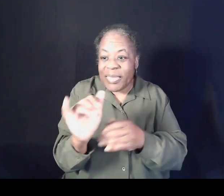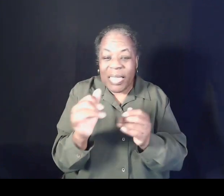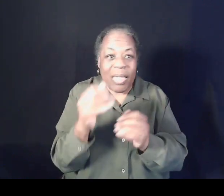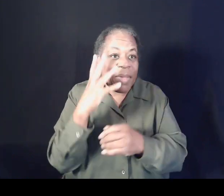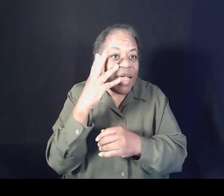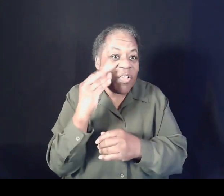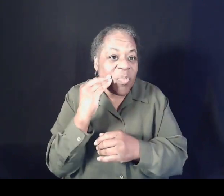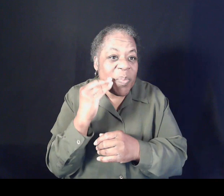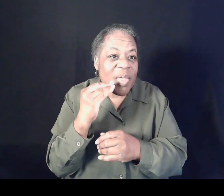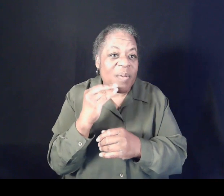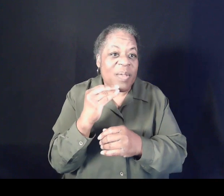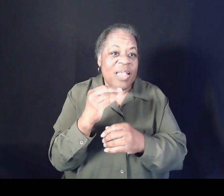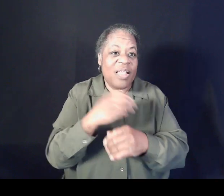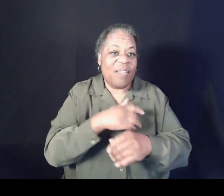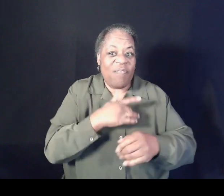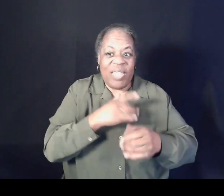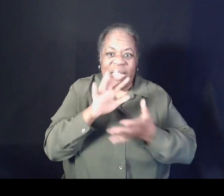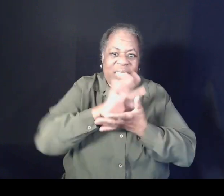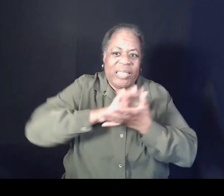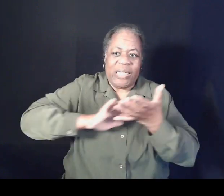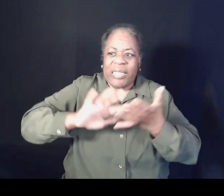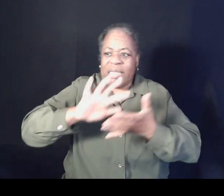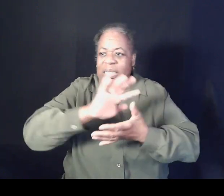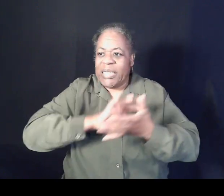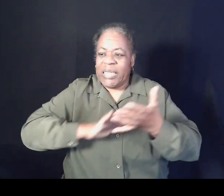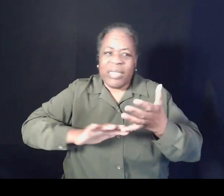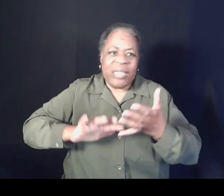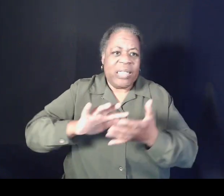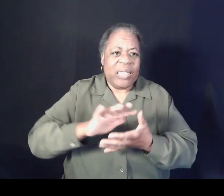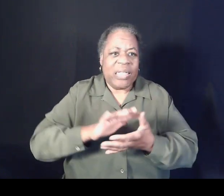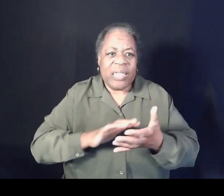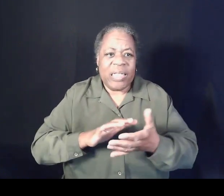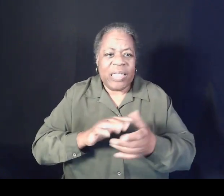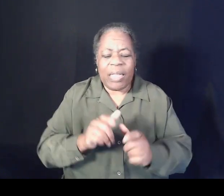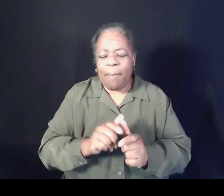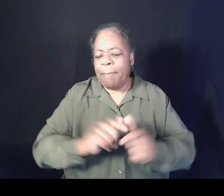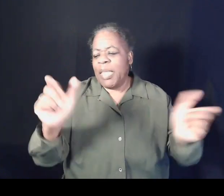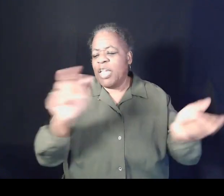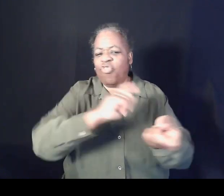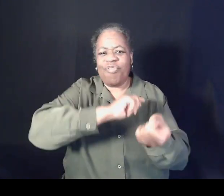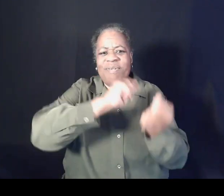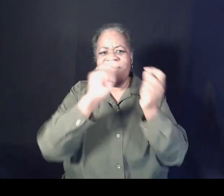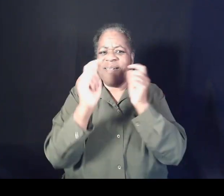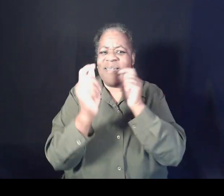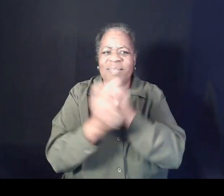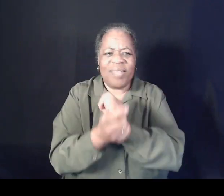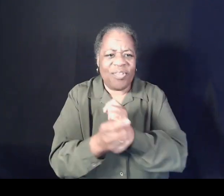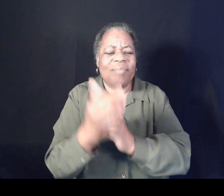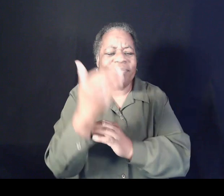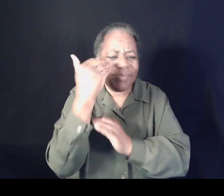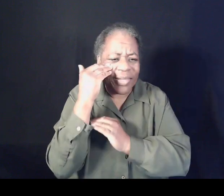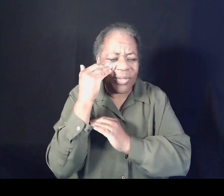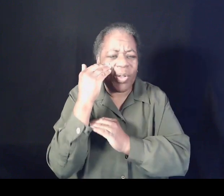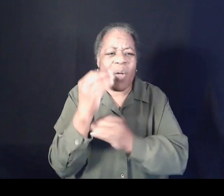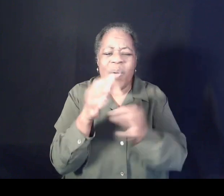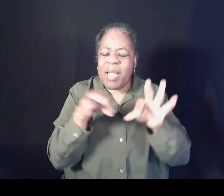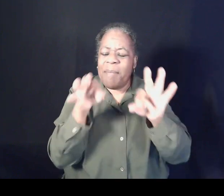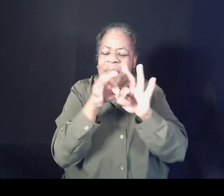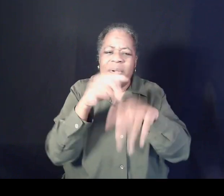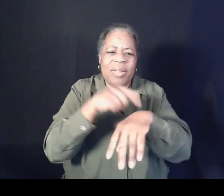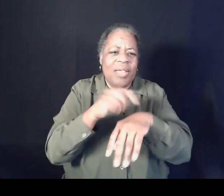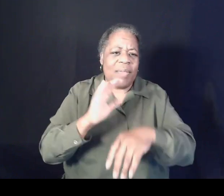mixed feelings with the news of all this. It's a big transition. And it's a very important time in our church,